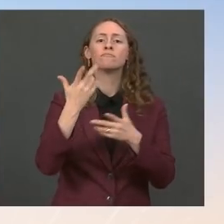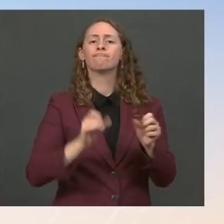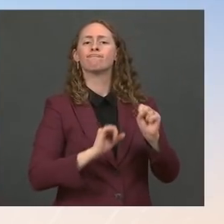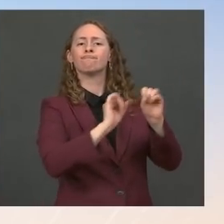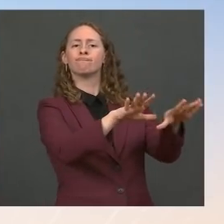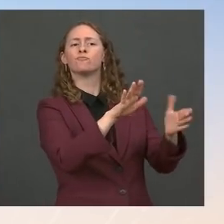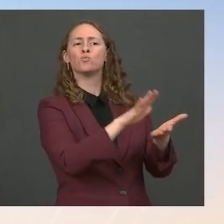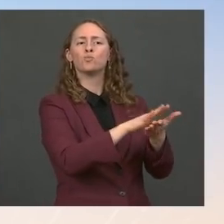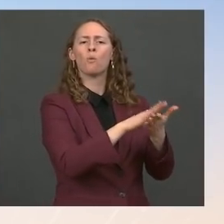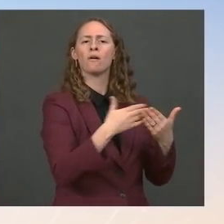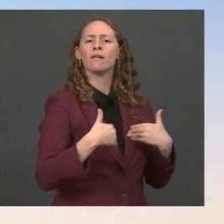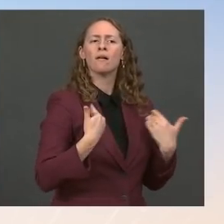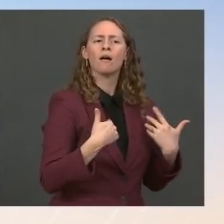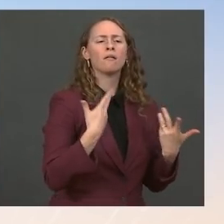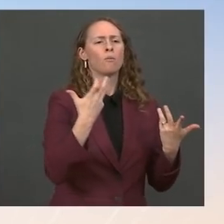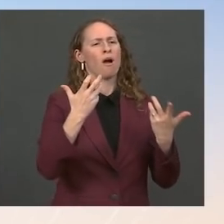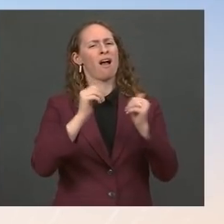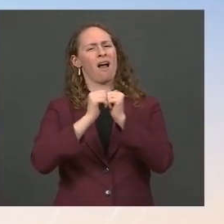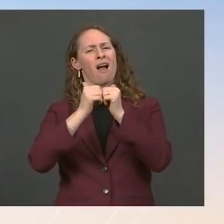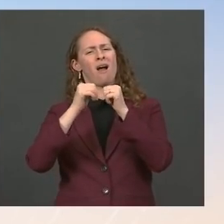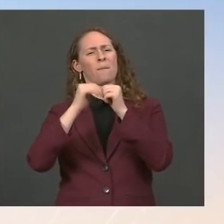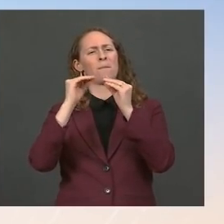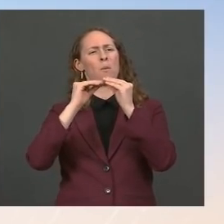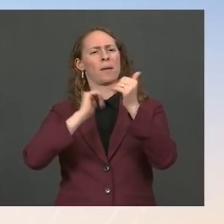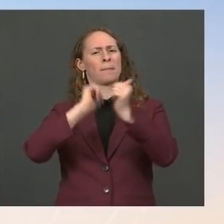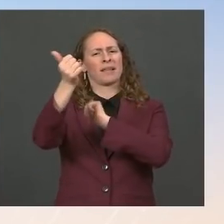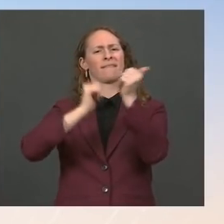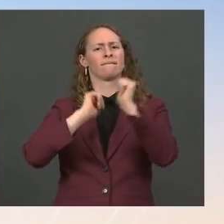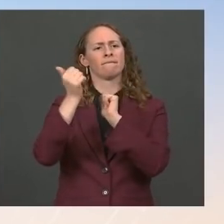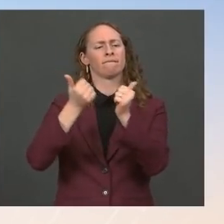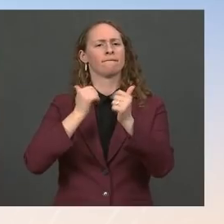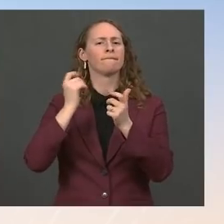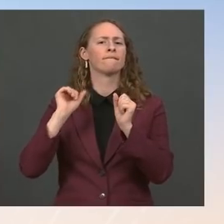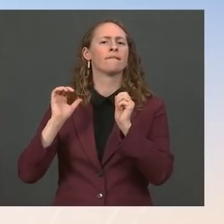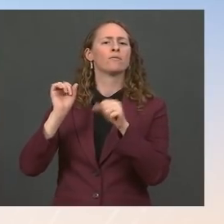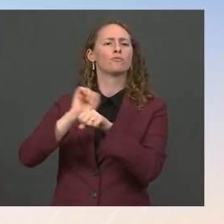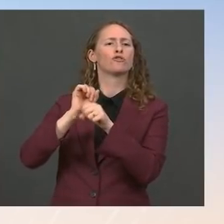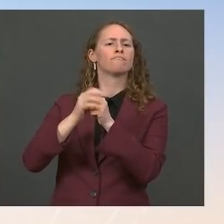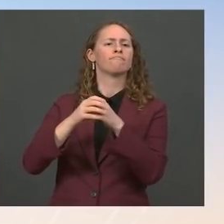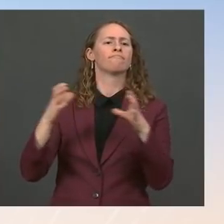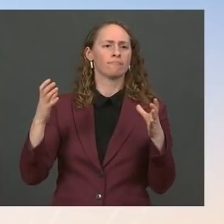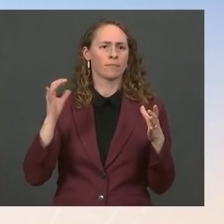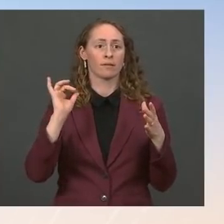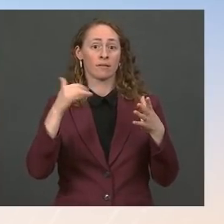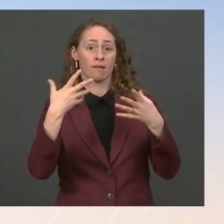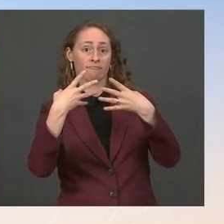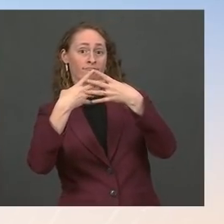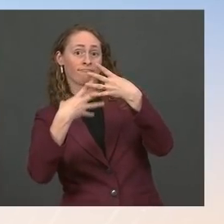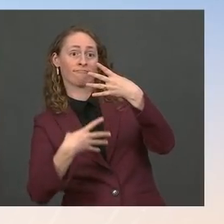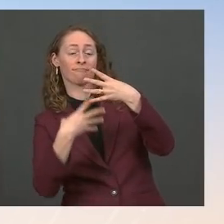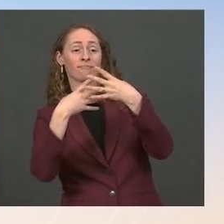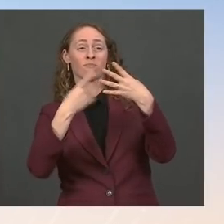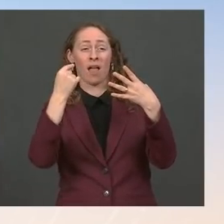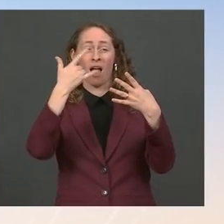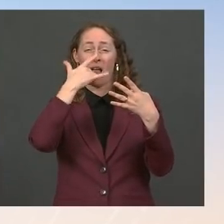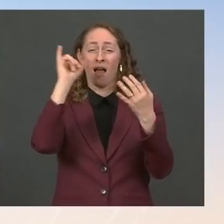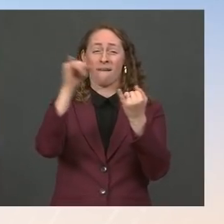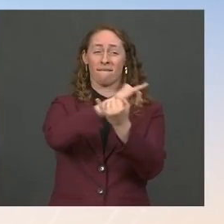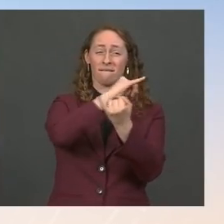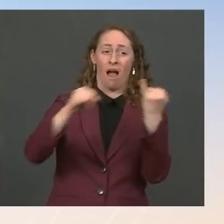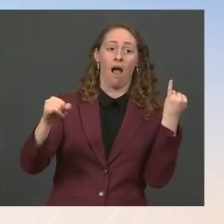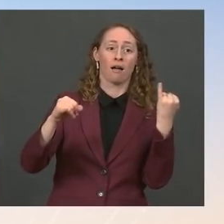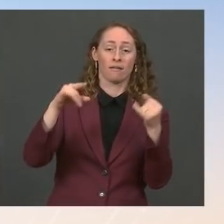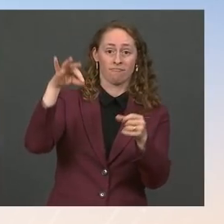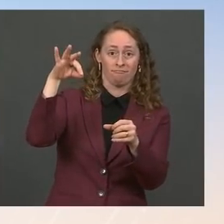we're competitive around the world by putting people back to work. We're talking about what that final package looks like and what can get the most votes to get it across the finish line.